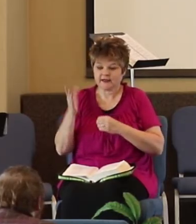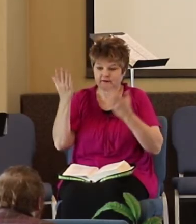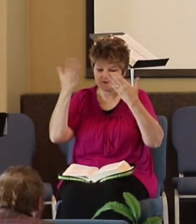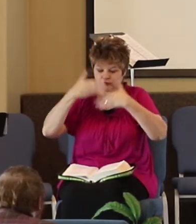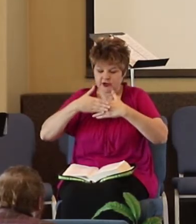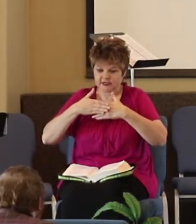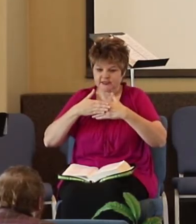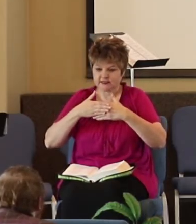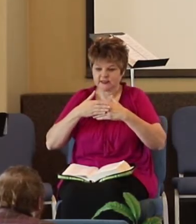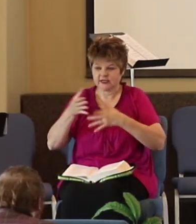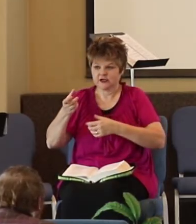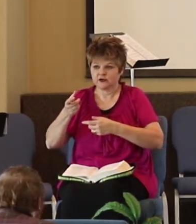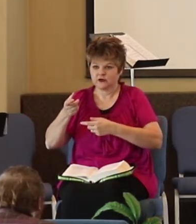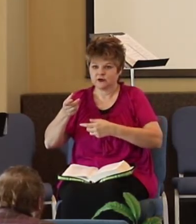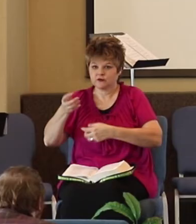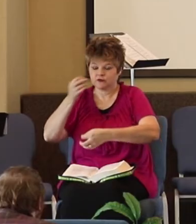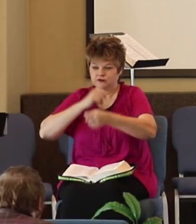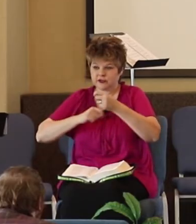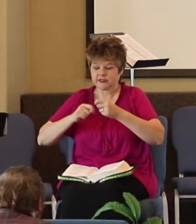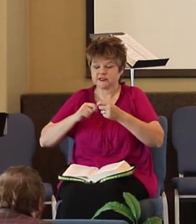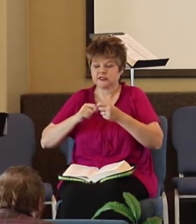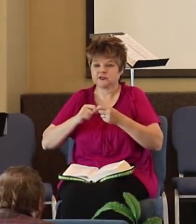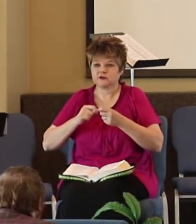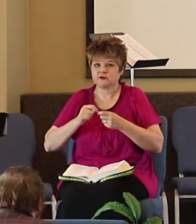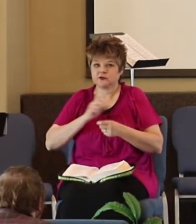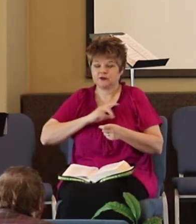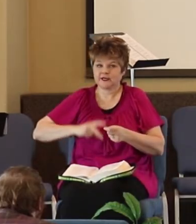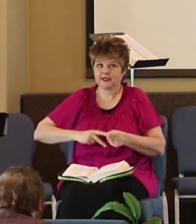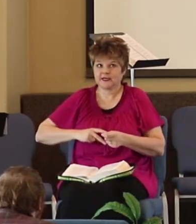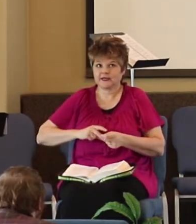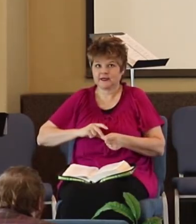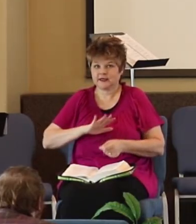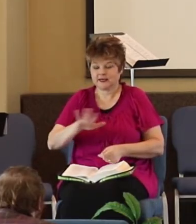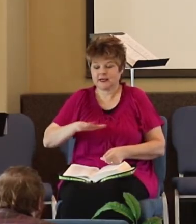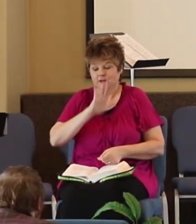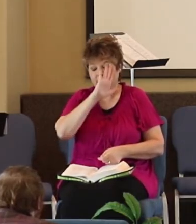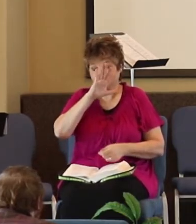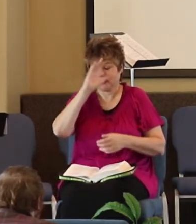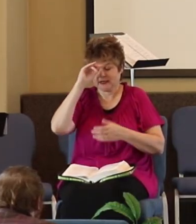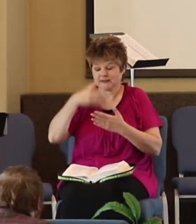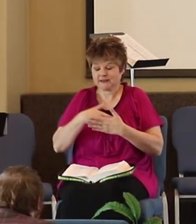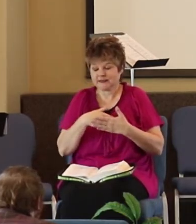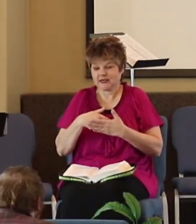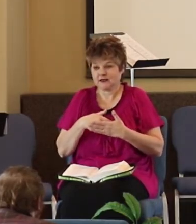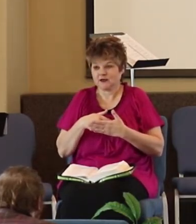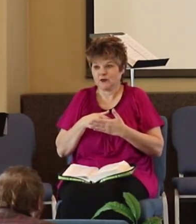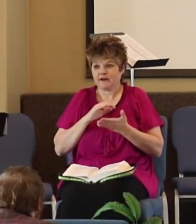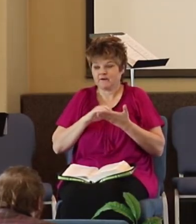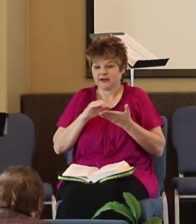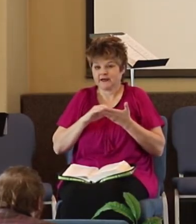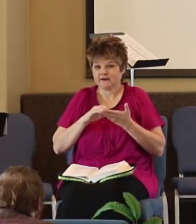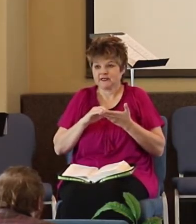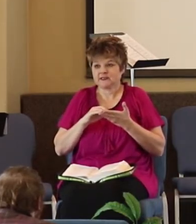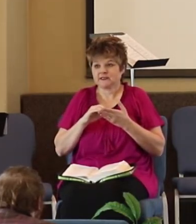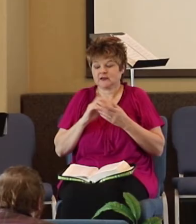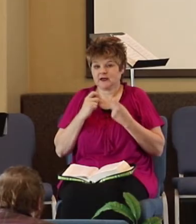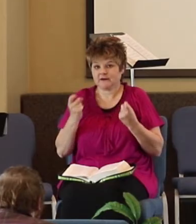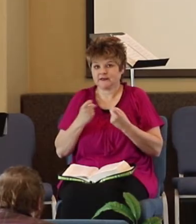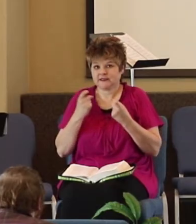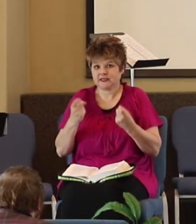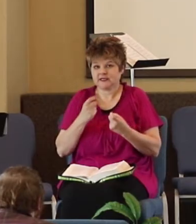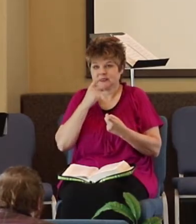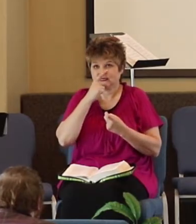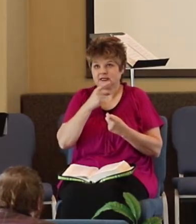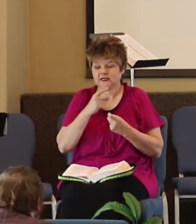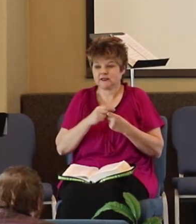of his beloved Son, in whom we have redemption, the forgiveness of sins. He is the image of the